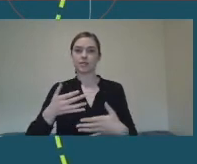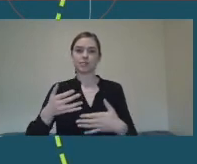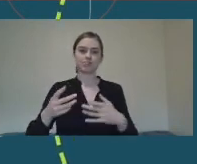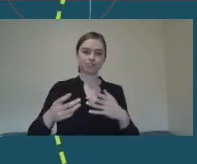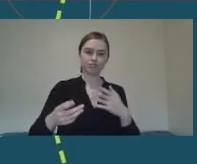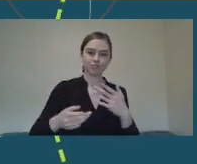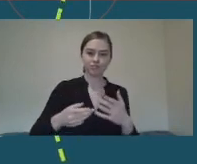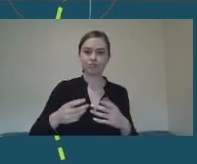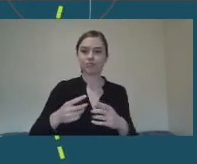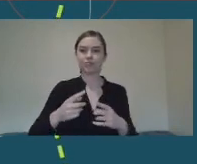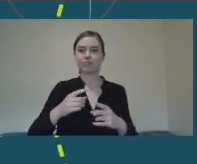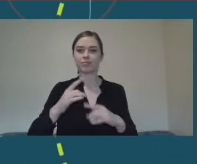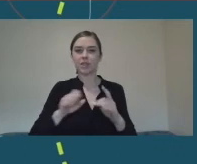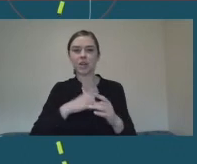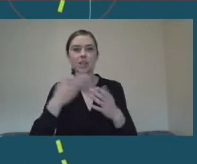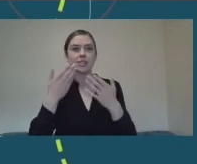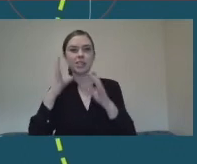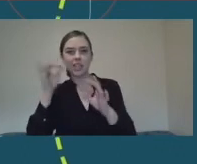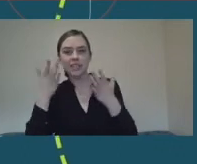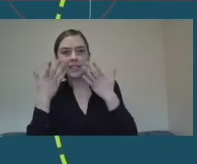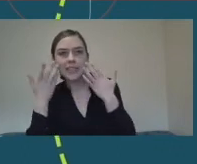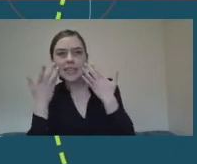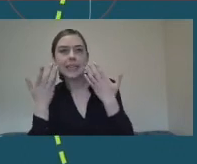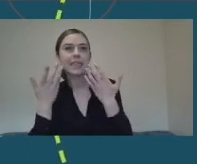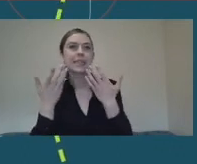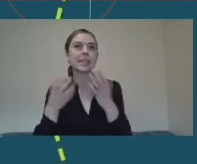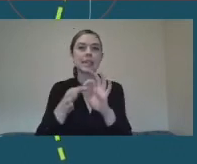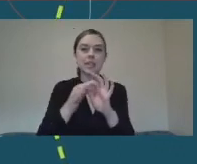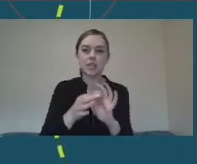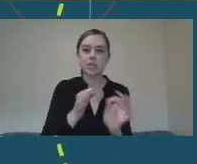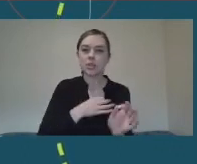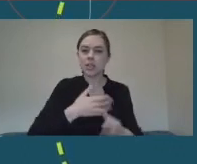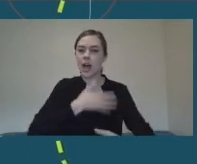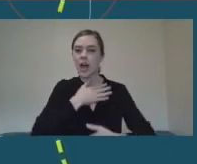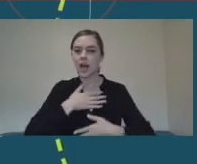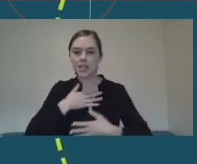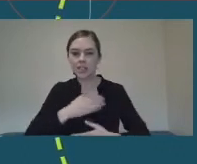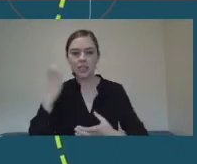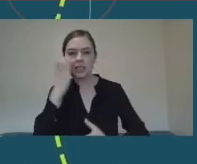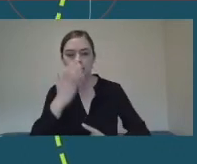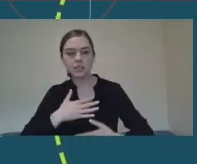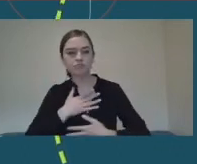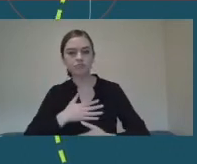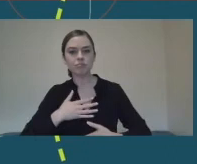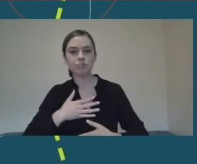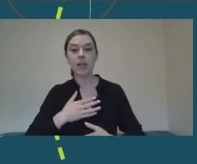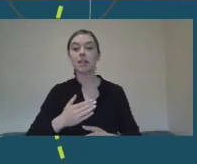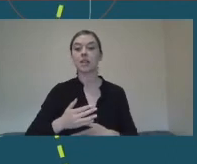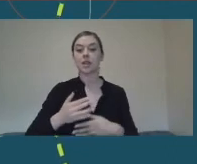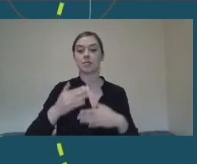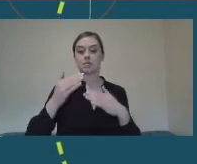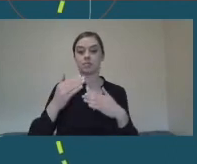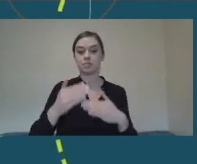checking their skin periodically, engaging good oral hygiene. We also refer to self-care as